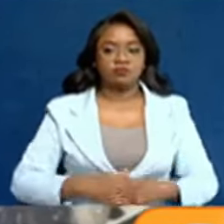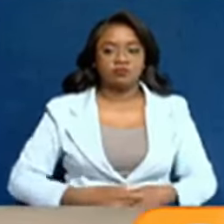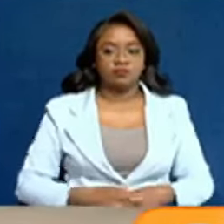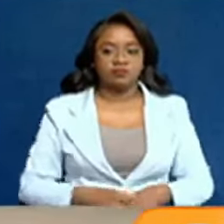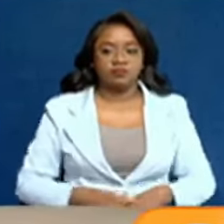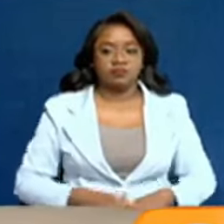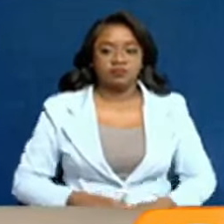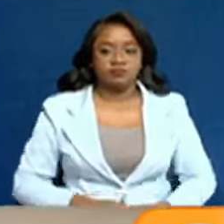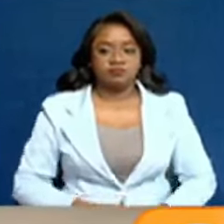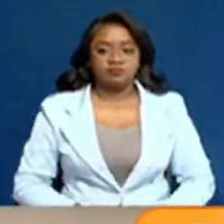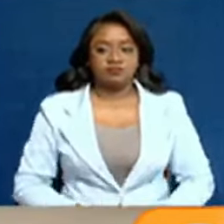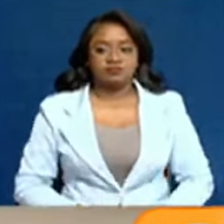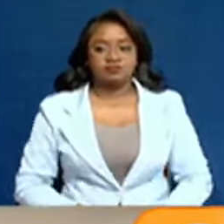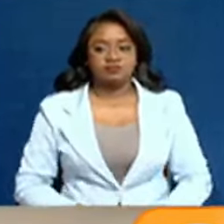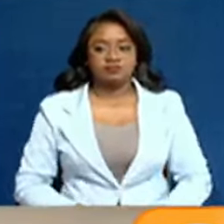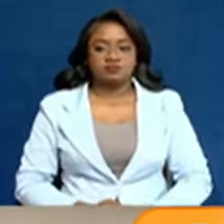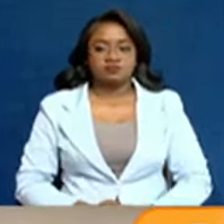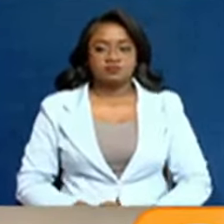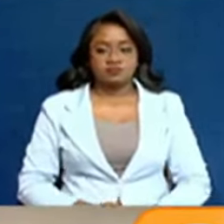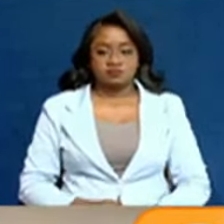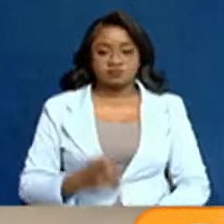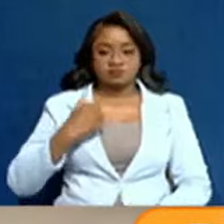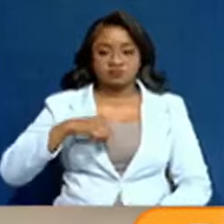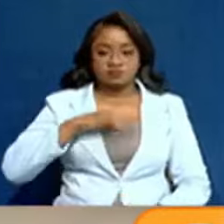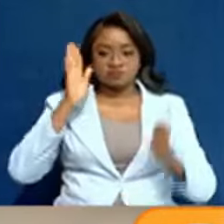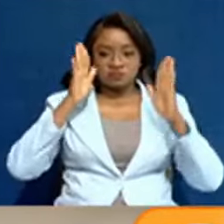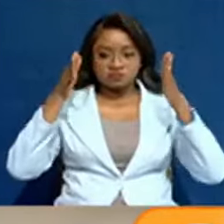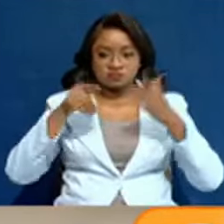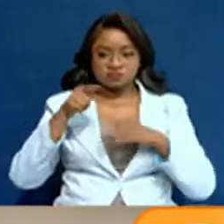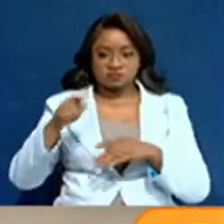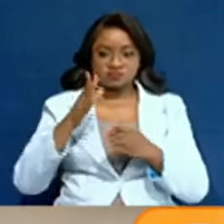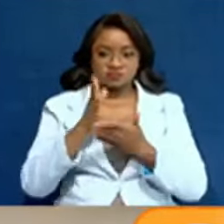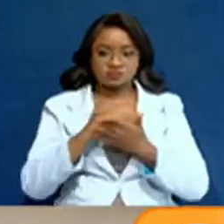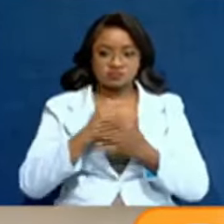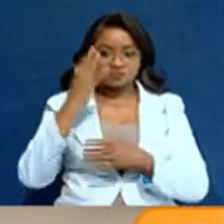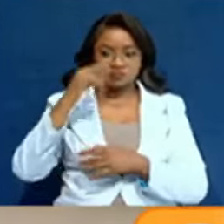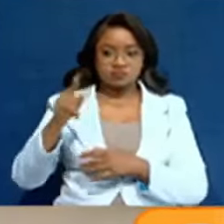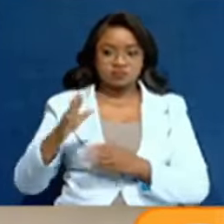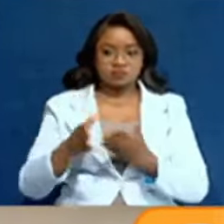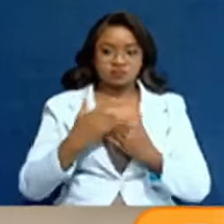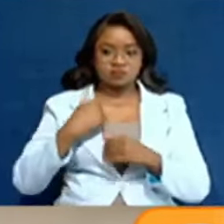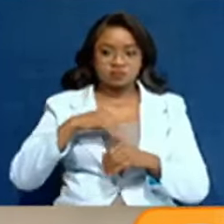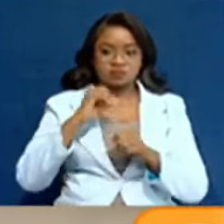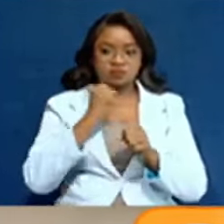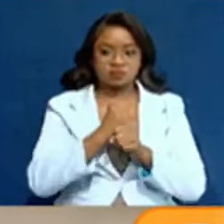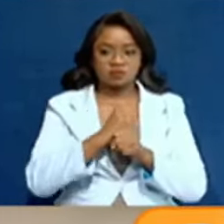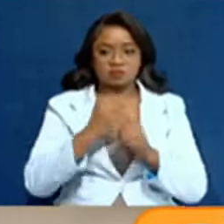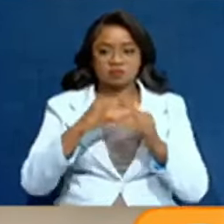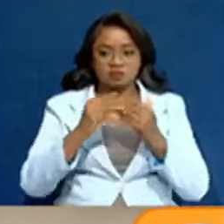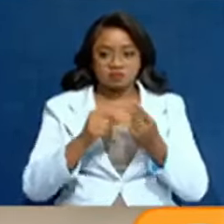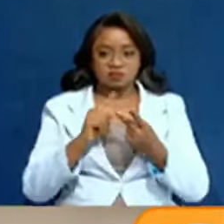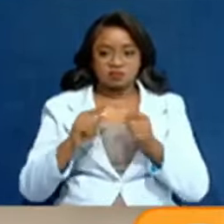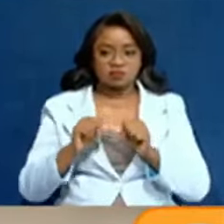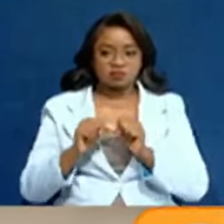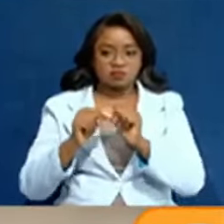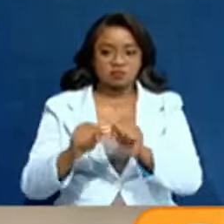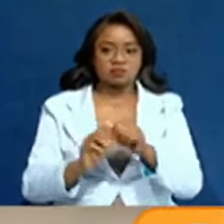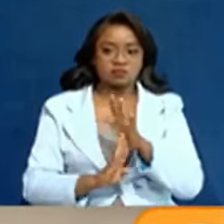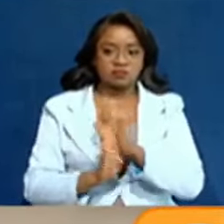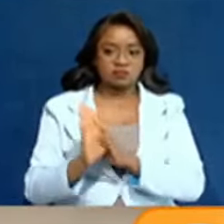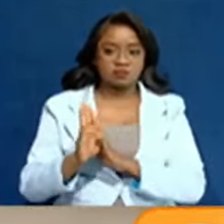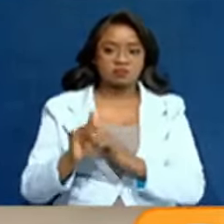we're interested in this sector is we think it has the potential for sustainable growth, for job creation, for